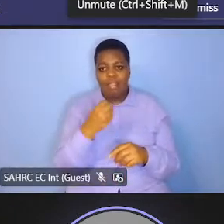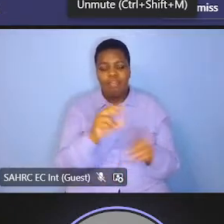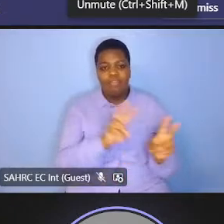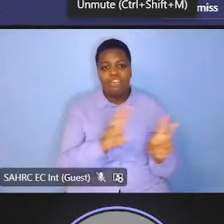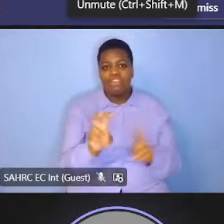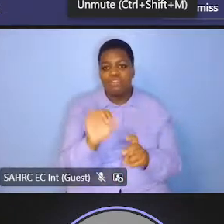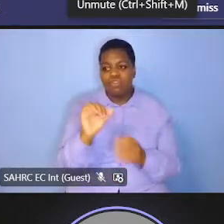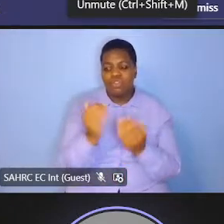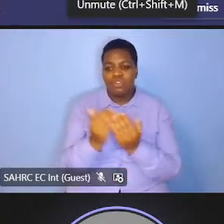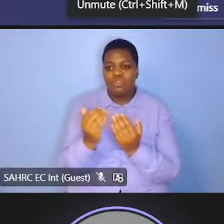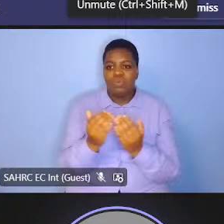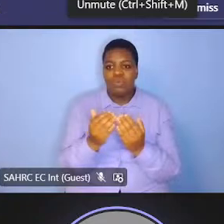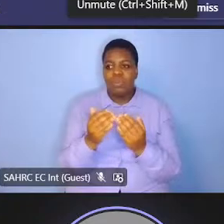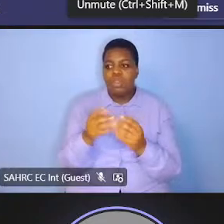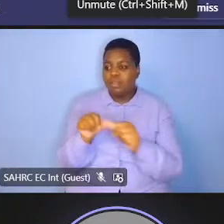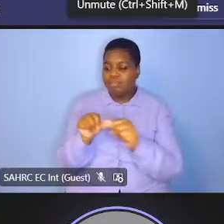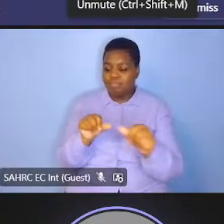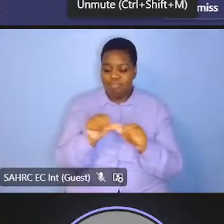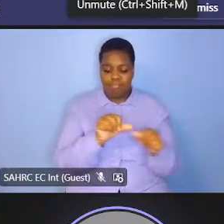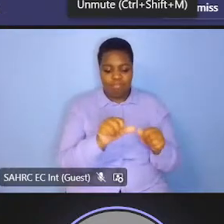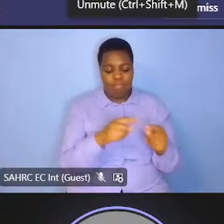the school measurement that the school